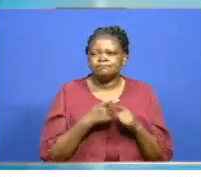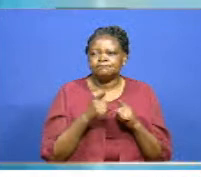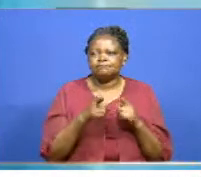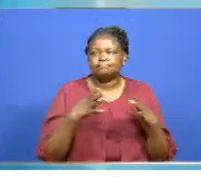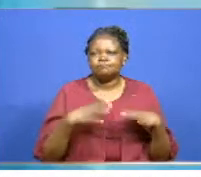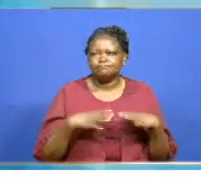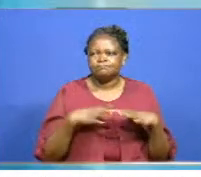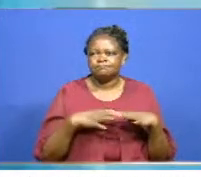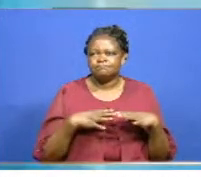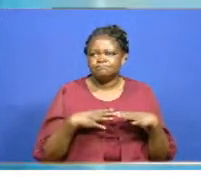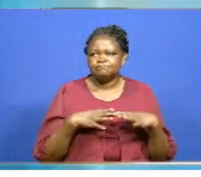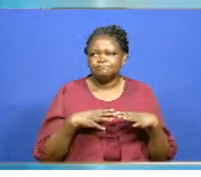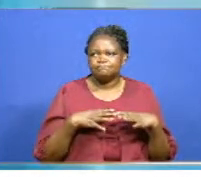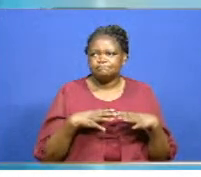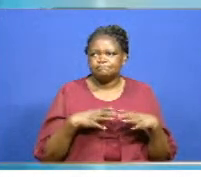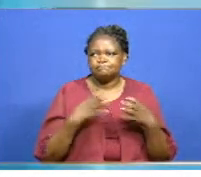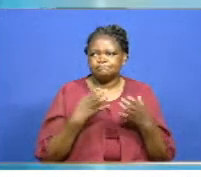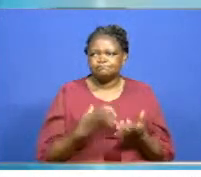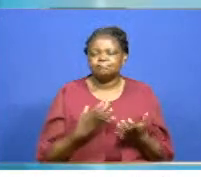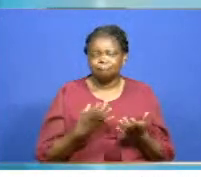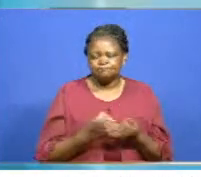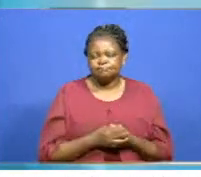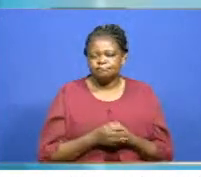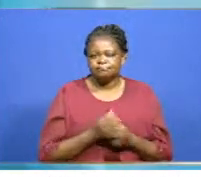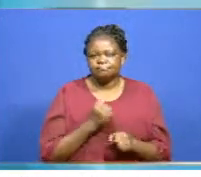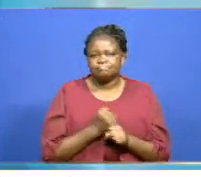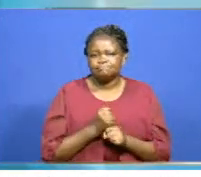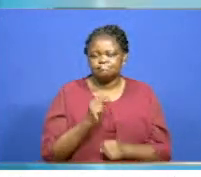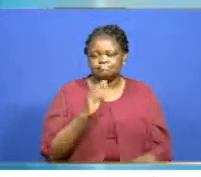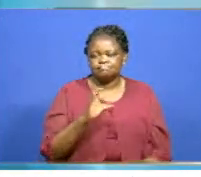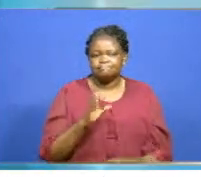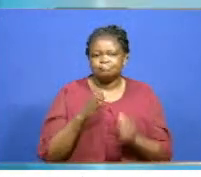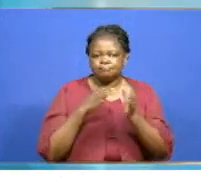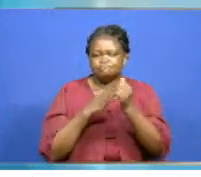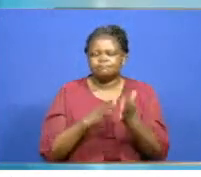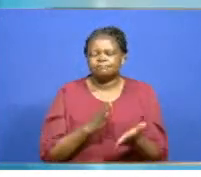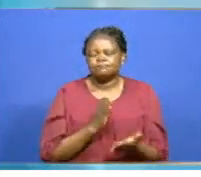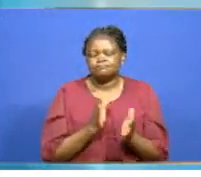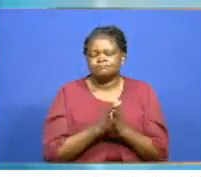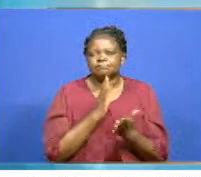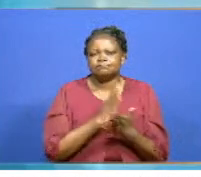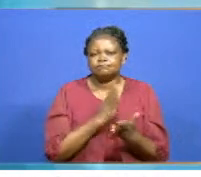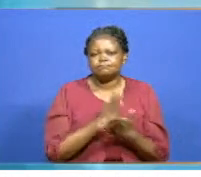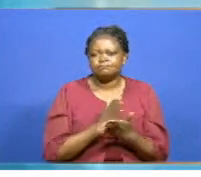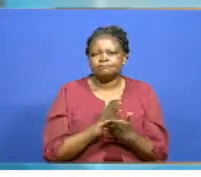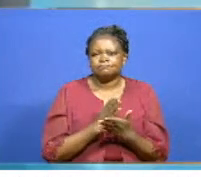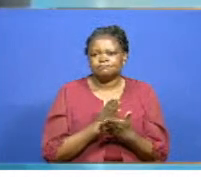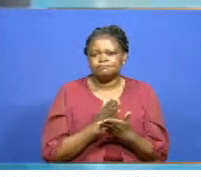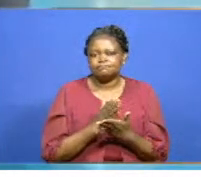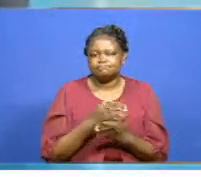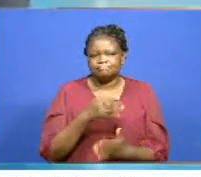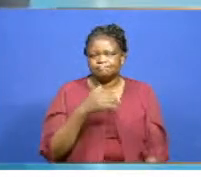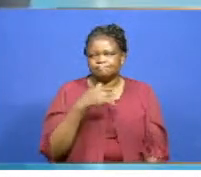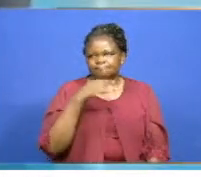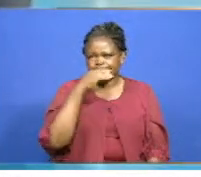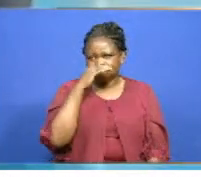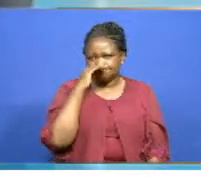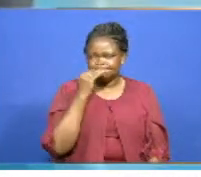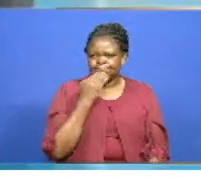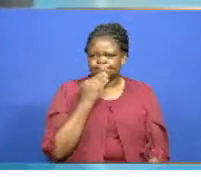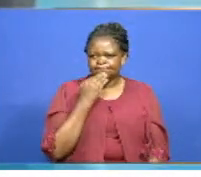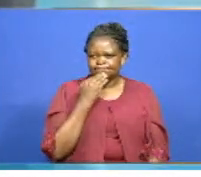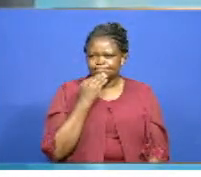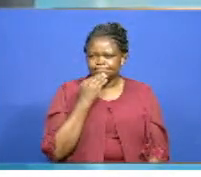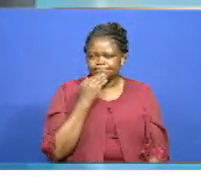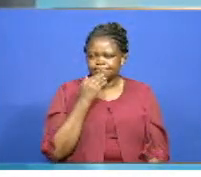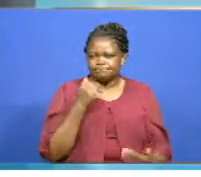person was heavily convinced by ANC leaders, and also the fact that Musalia Mudavadi has emerged actually